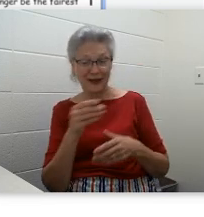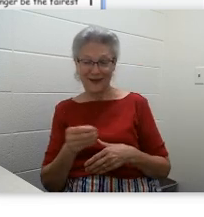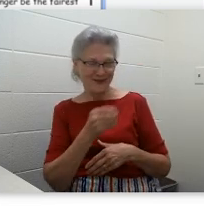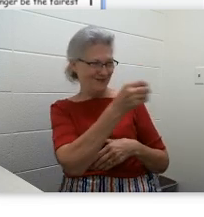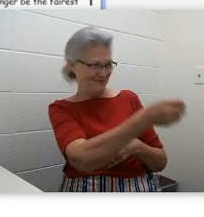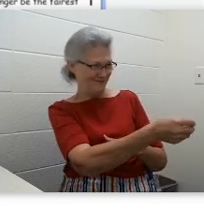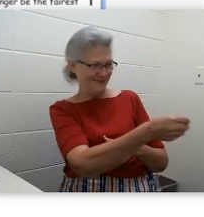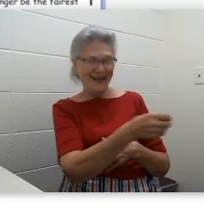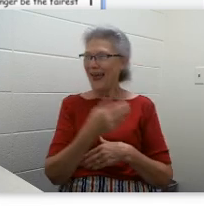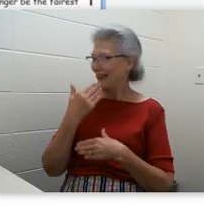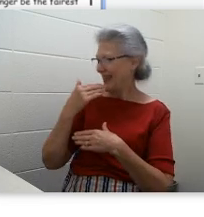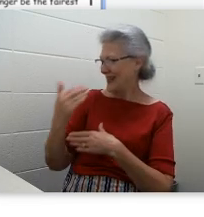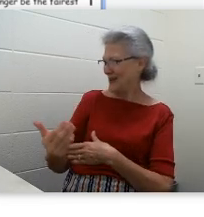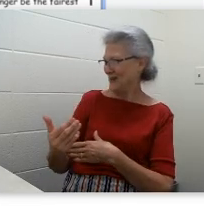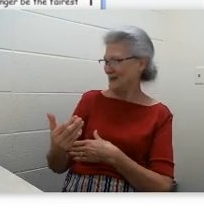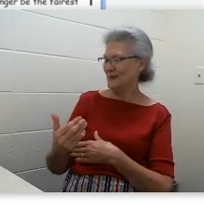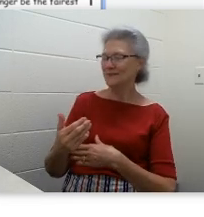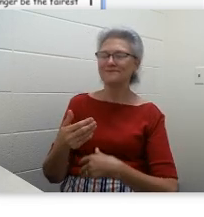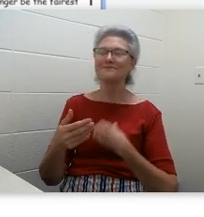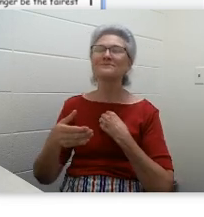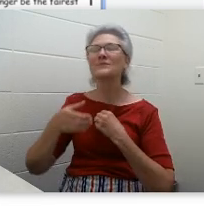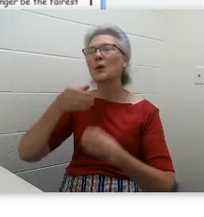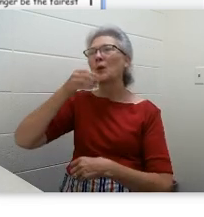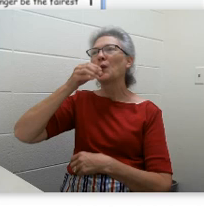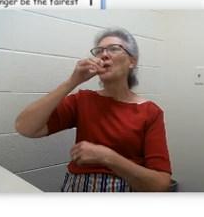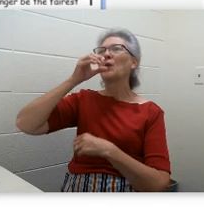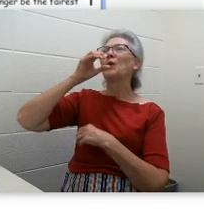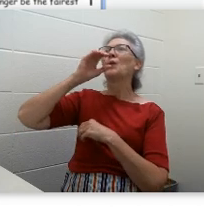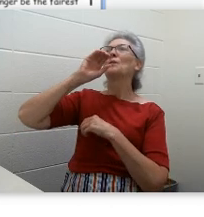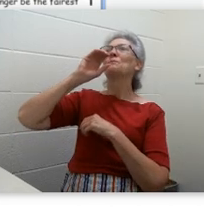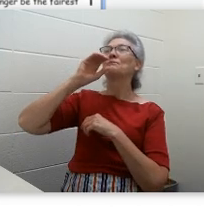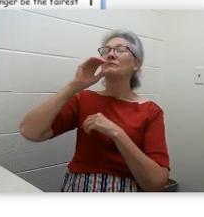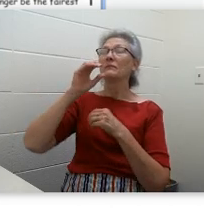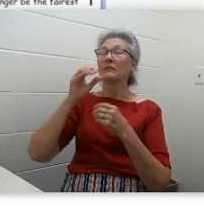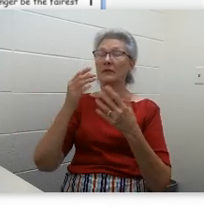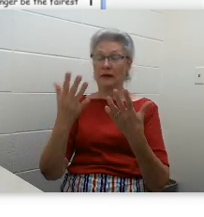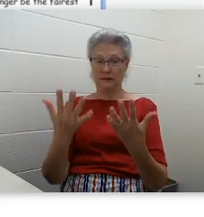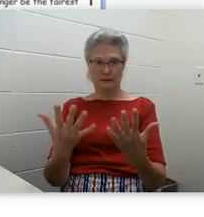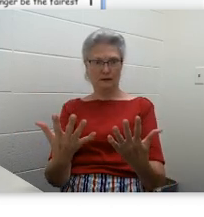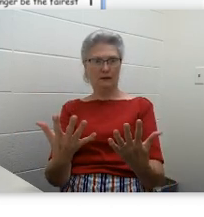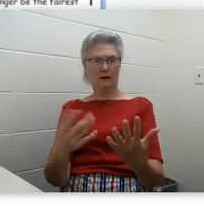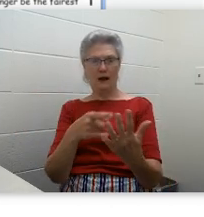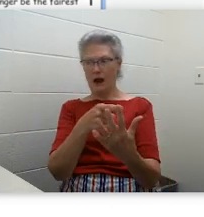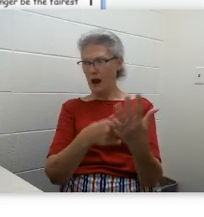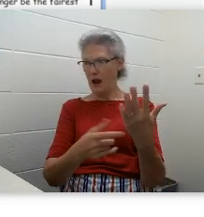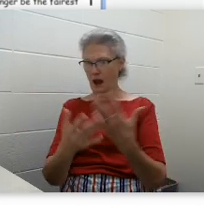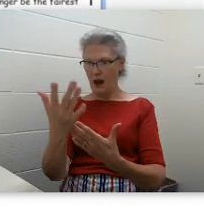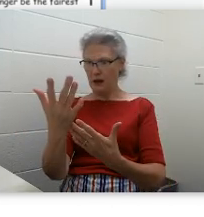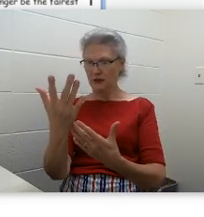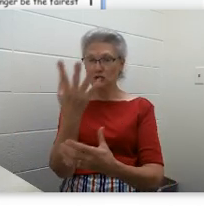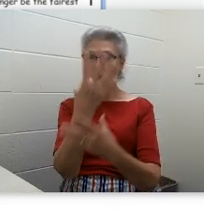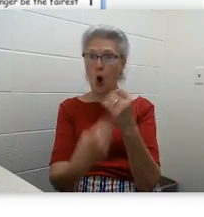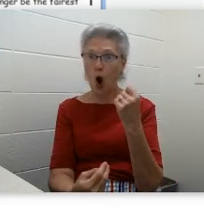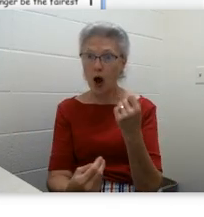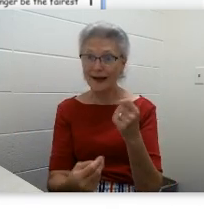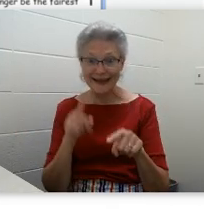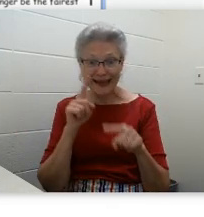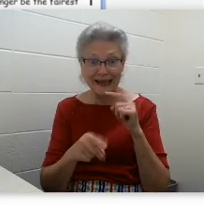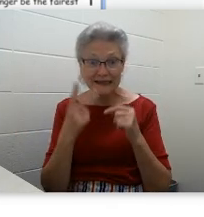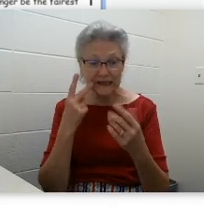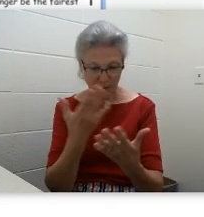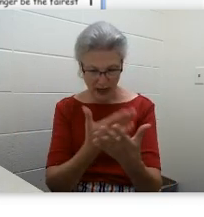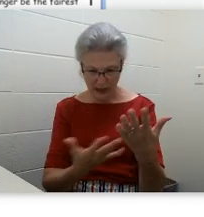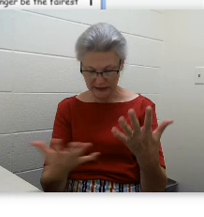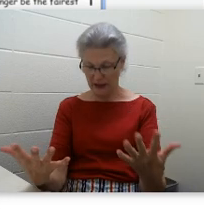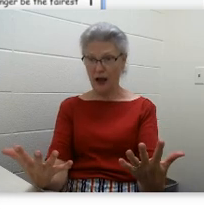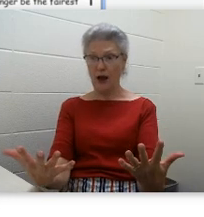liquid. "Thank you," said Snow White as she drank the potion. All of a sudden, Snow White looked at her hands. They were invisible.